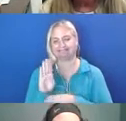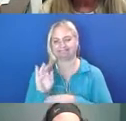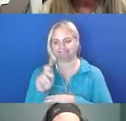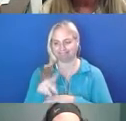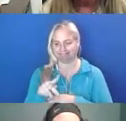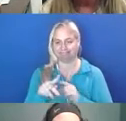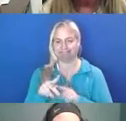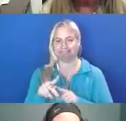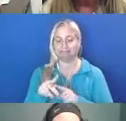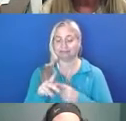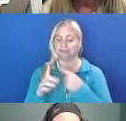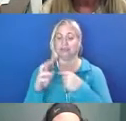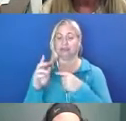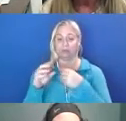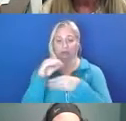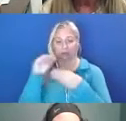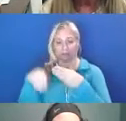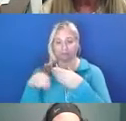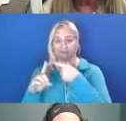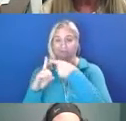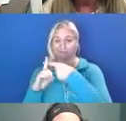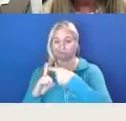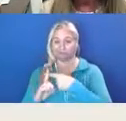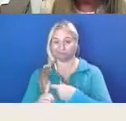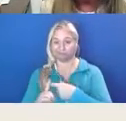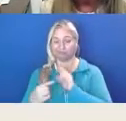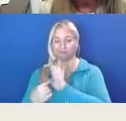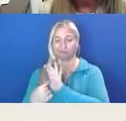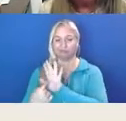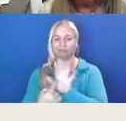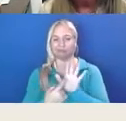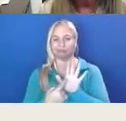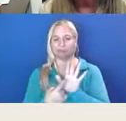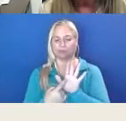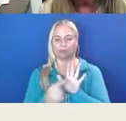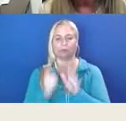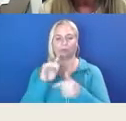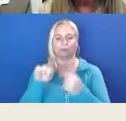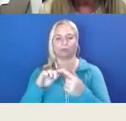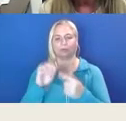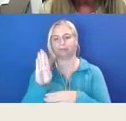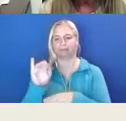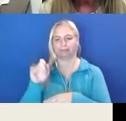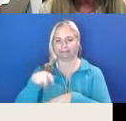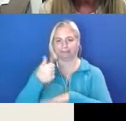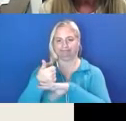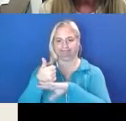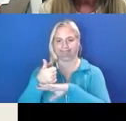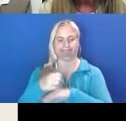positive outcomes that have been demonstrated when BIPs are implemented.